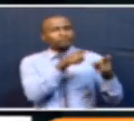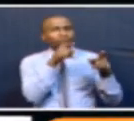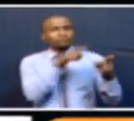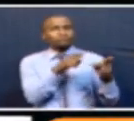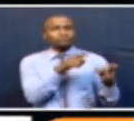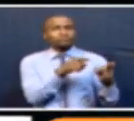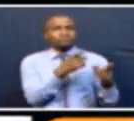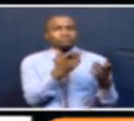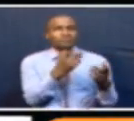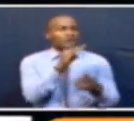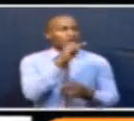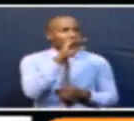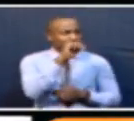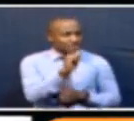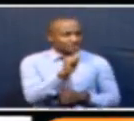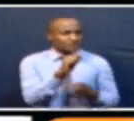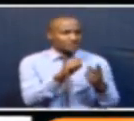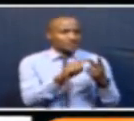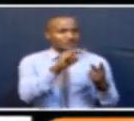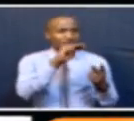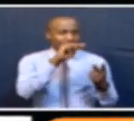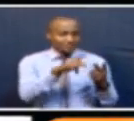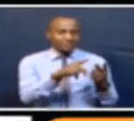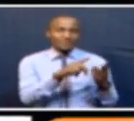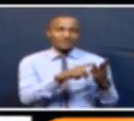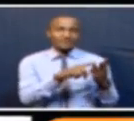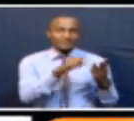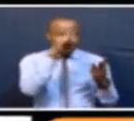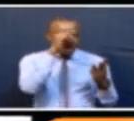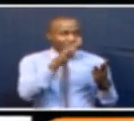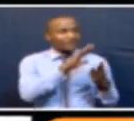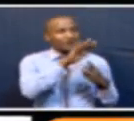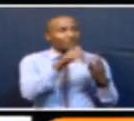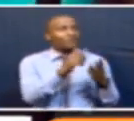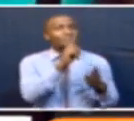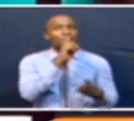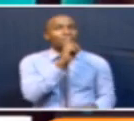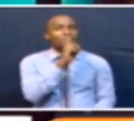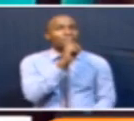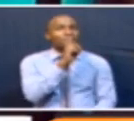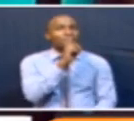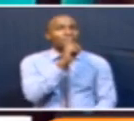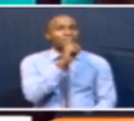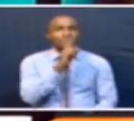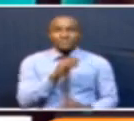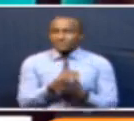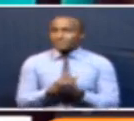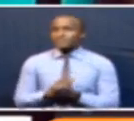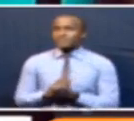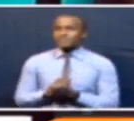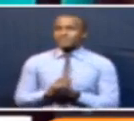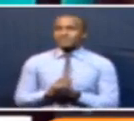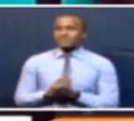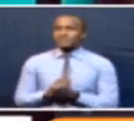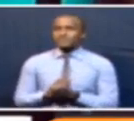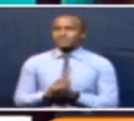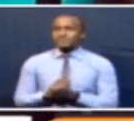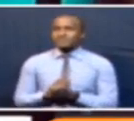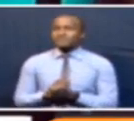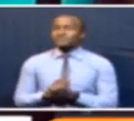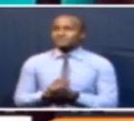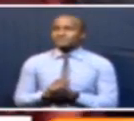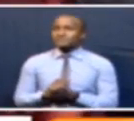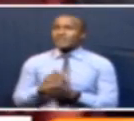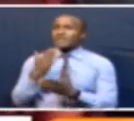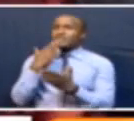mean, MCAs, area MPs, and the governor have all gone silent. Well, thank you, Anne, for having me. Unfortunately,